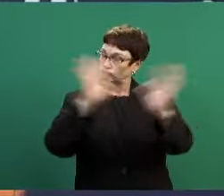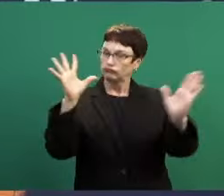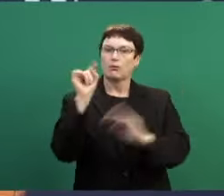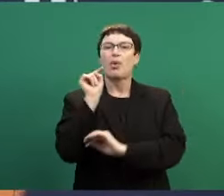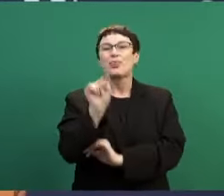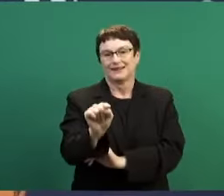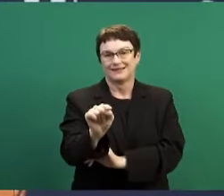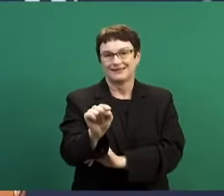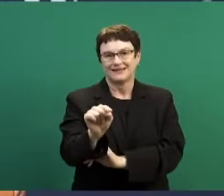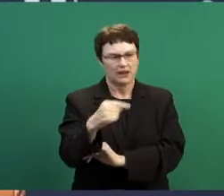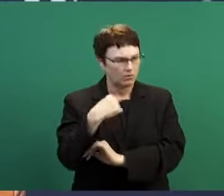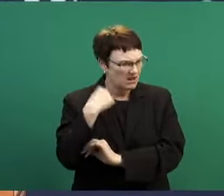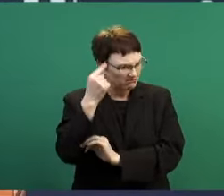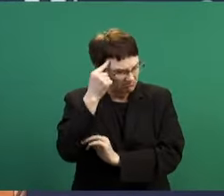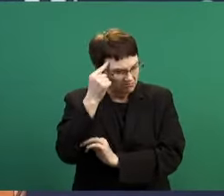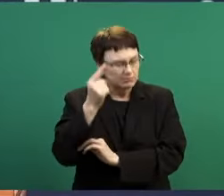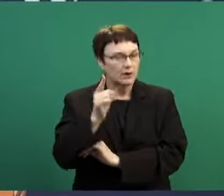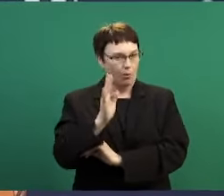occurring.